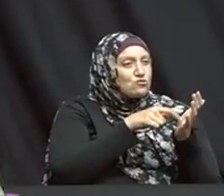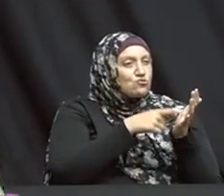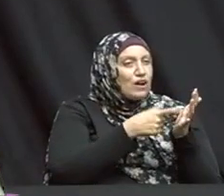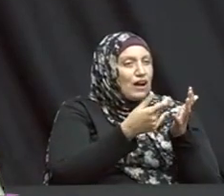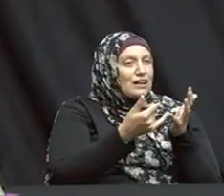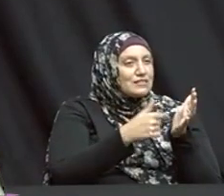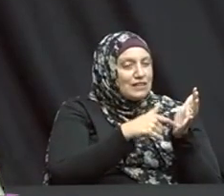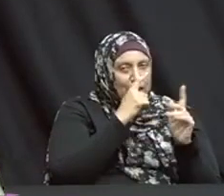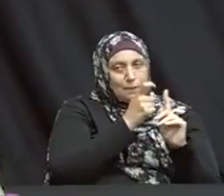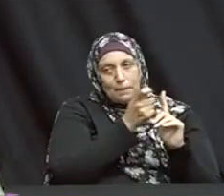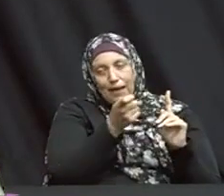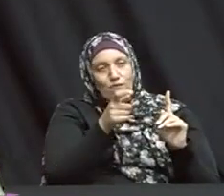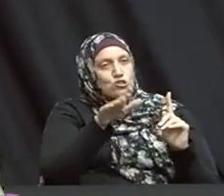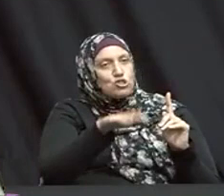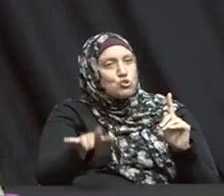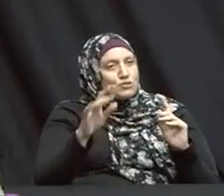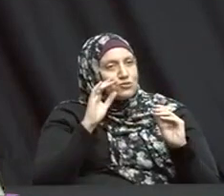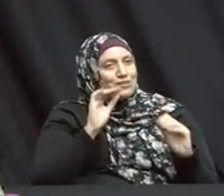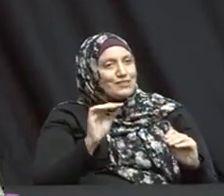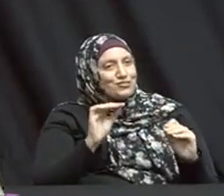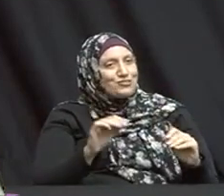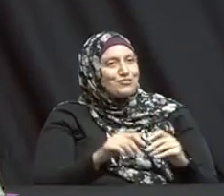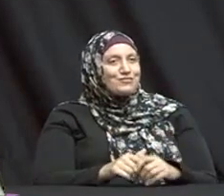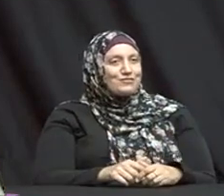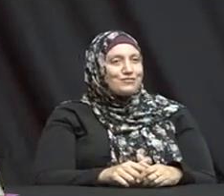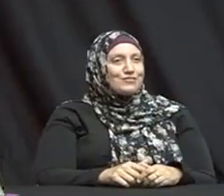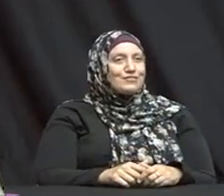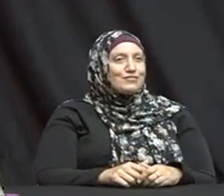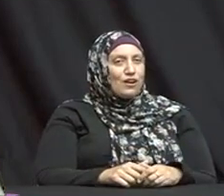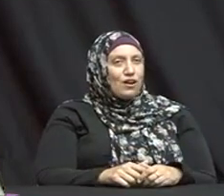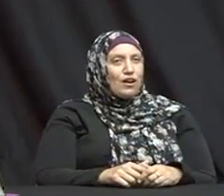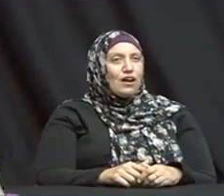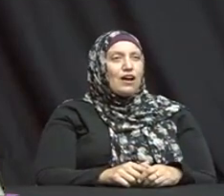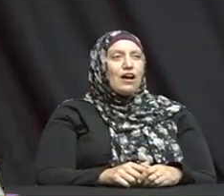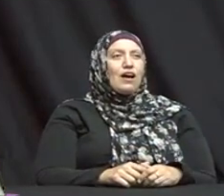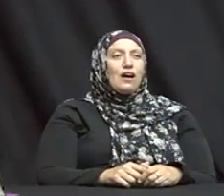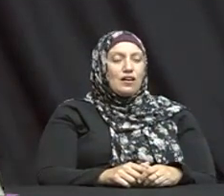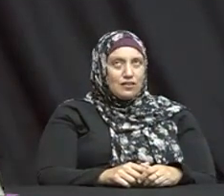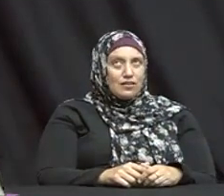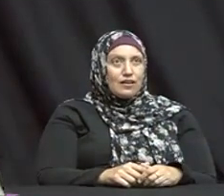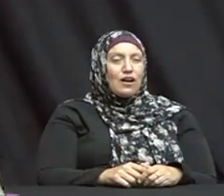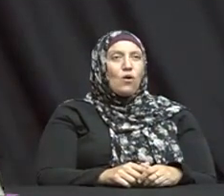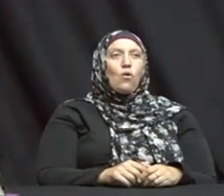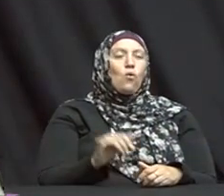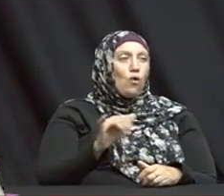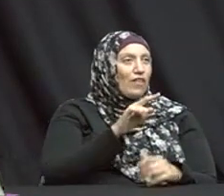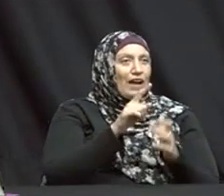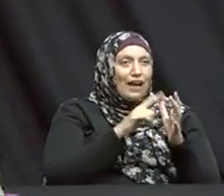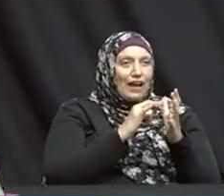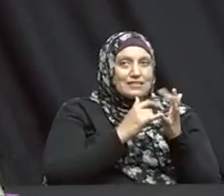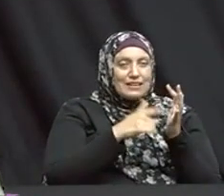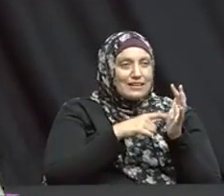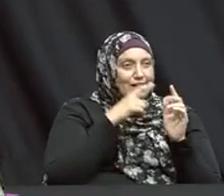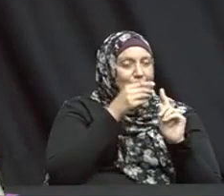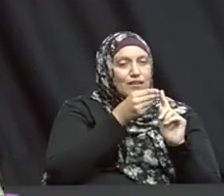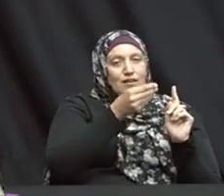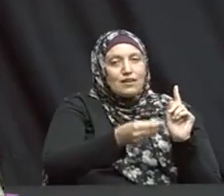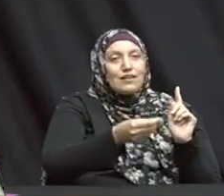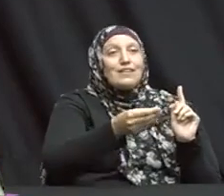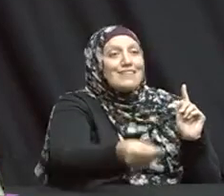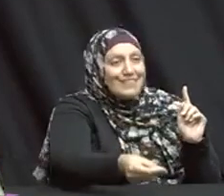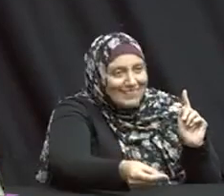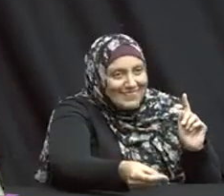but the assets themselves can be passed on to the next generation. There can even be scenarios where a child is granted a